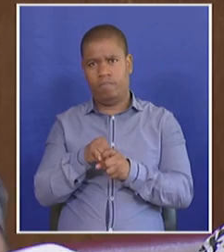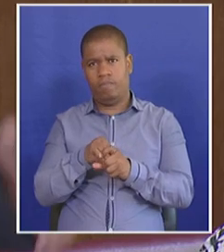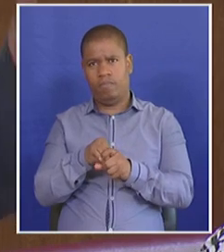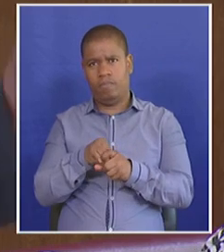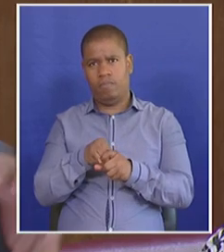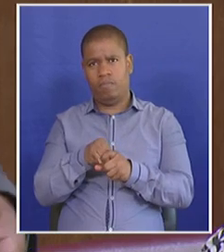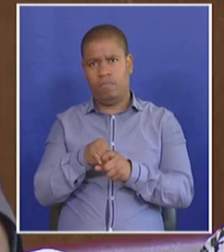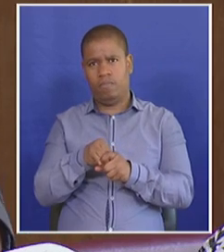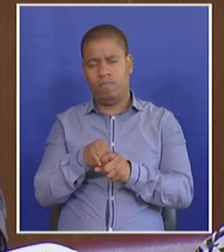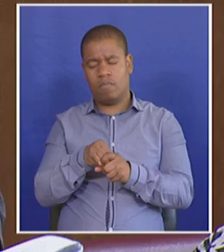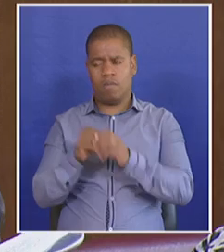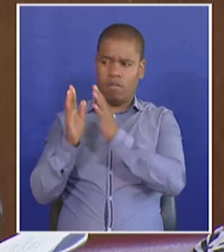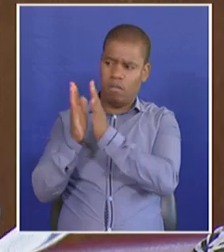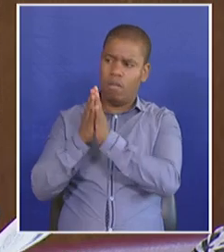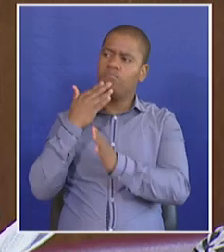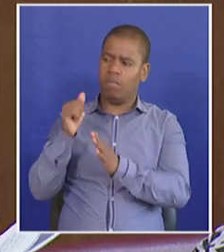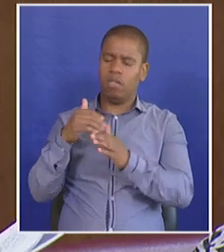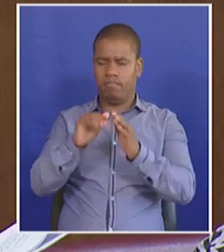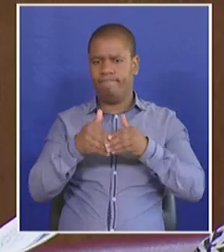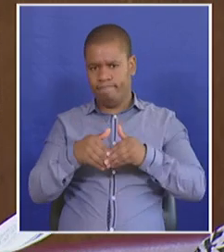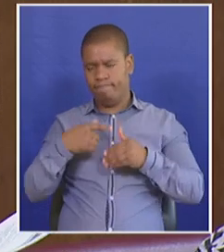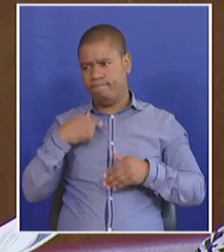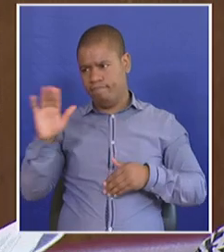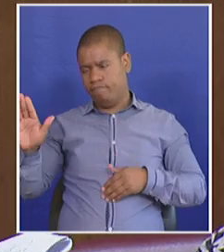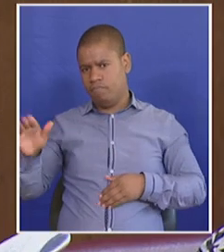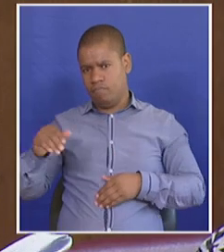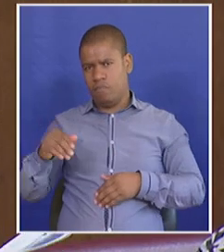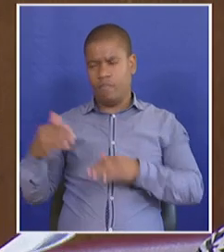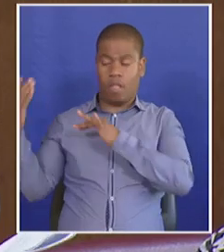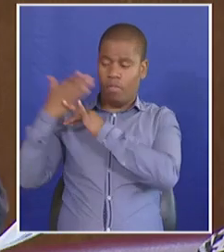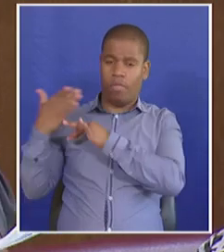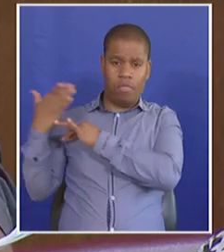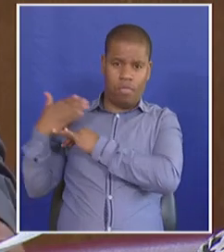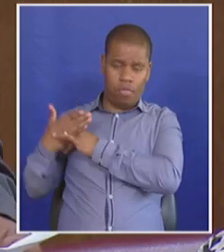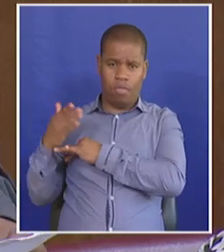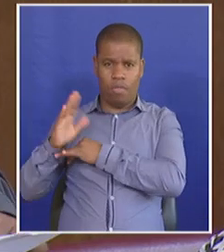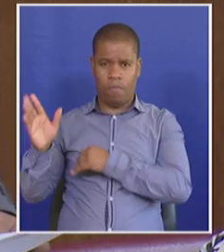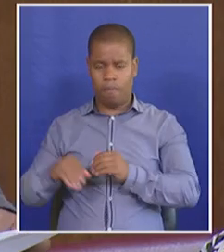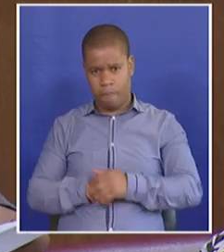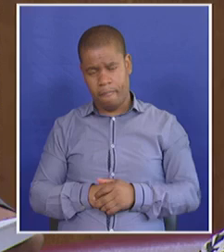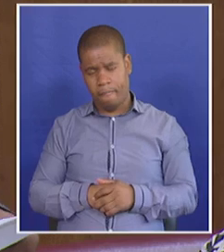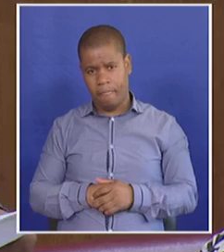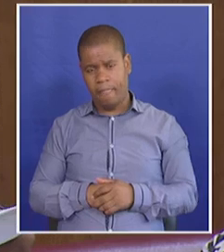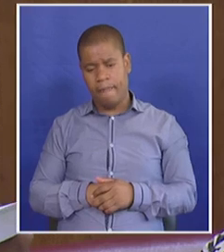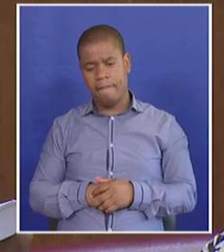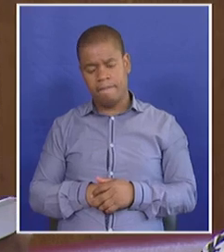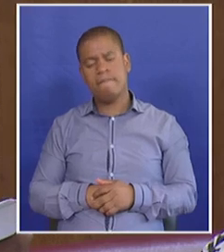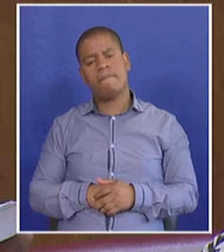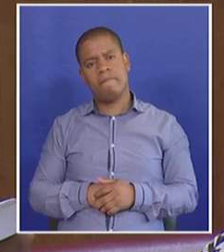Madam Chair, can you protect me against... You're protected. Please finish yours. The room divider. It reflects